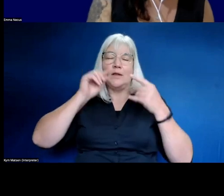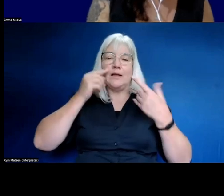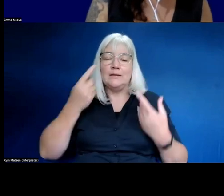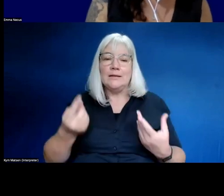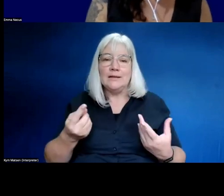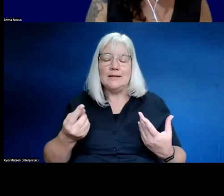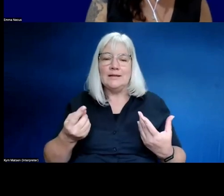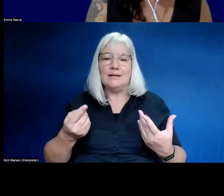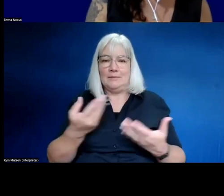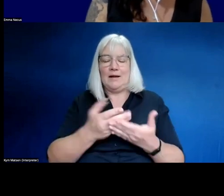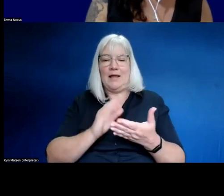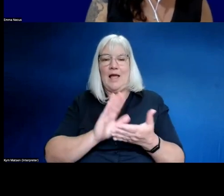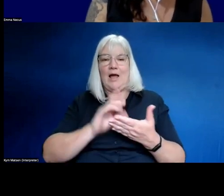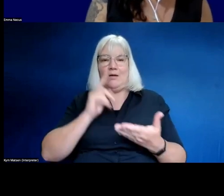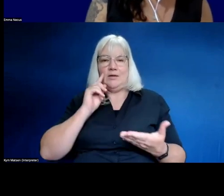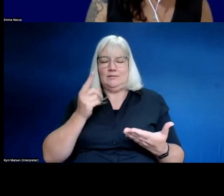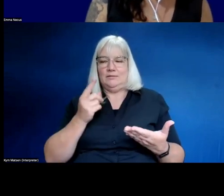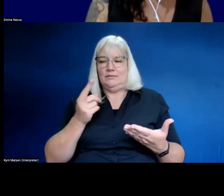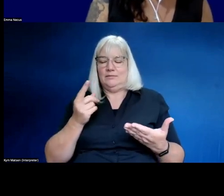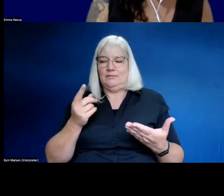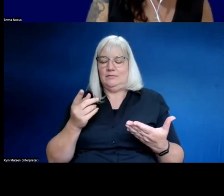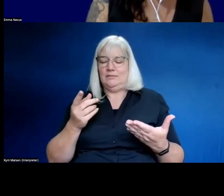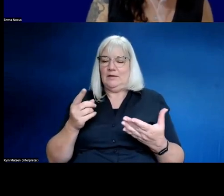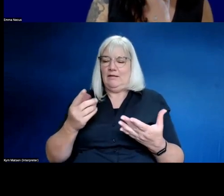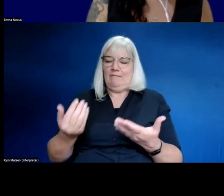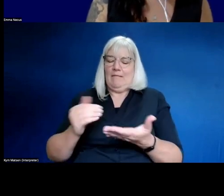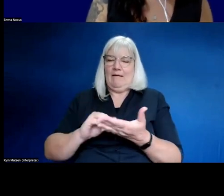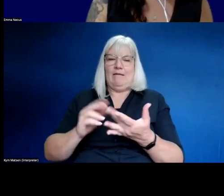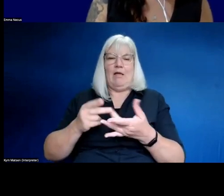and how we're going to translate that into another sense.